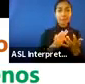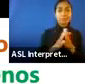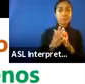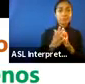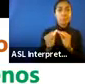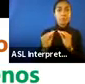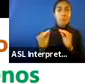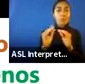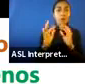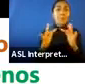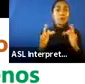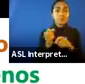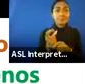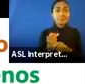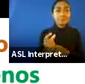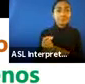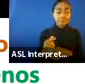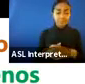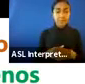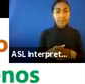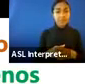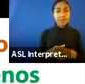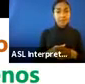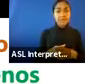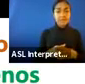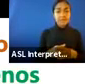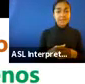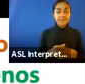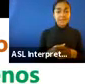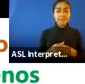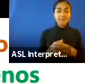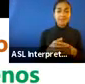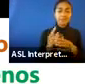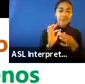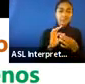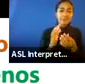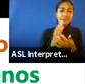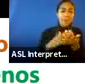year, for a lot of the reasons we named in the beginning.